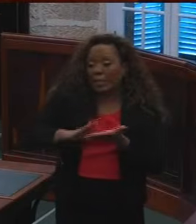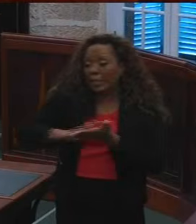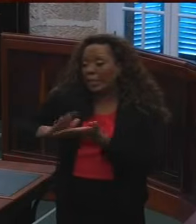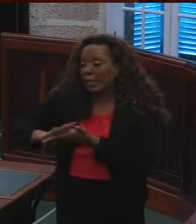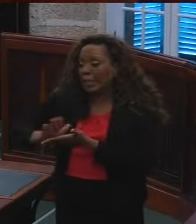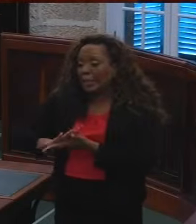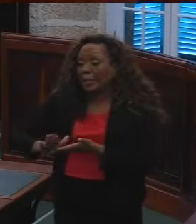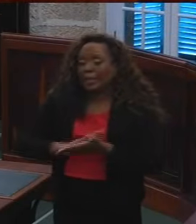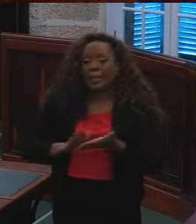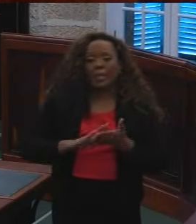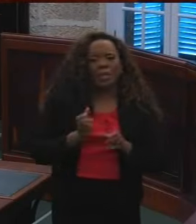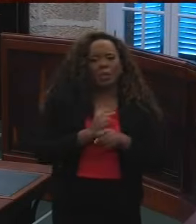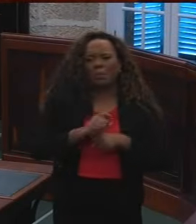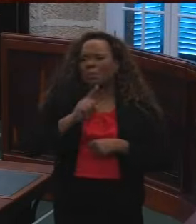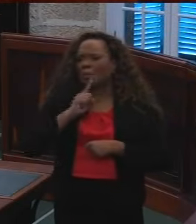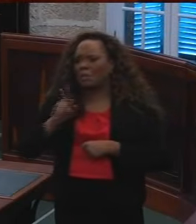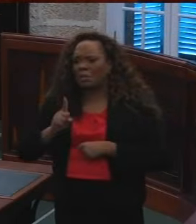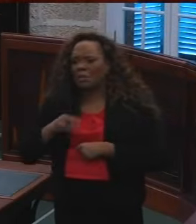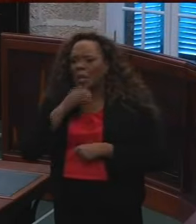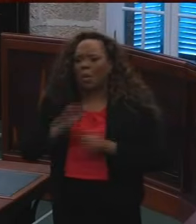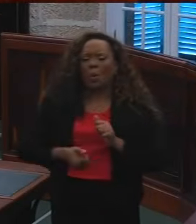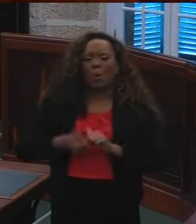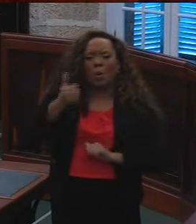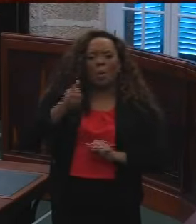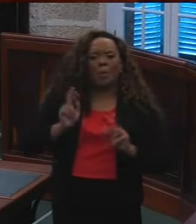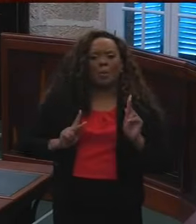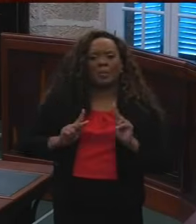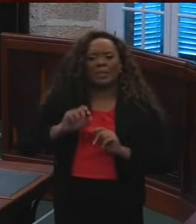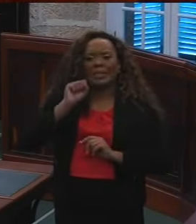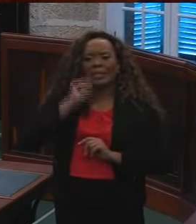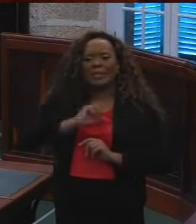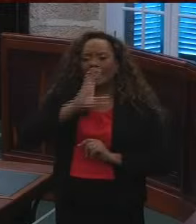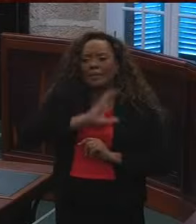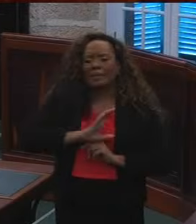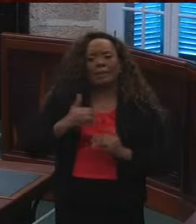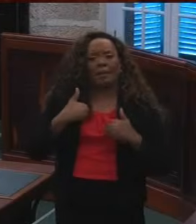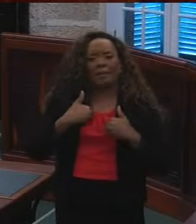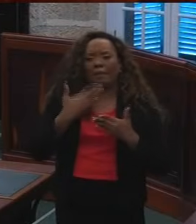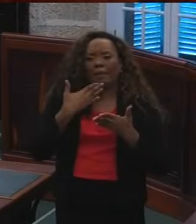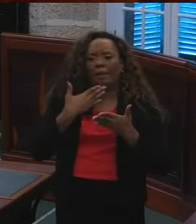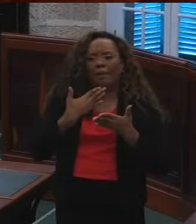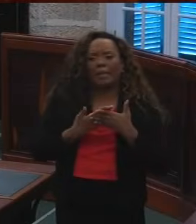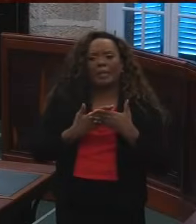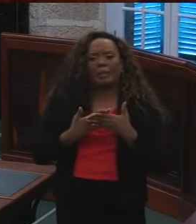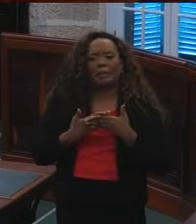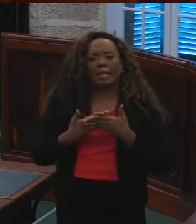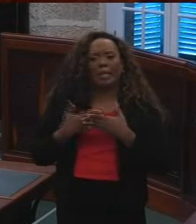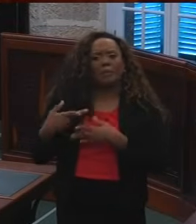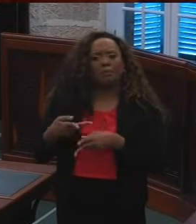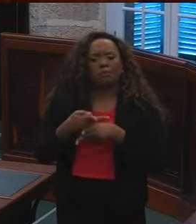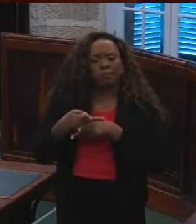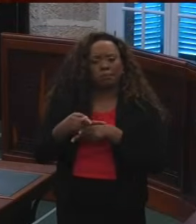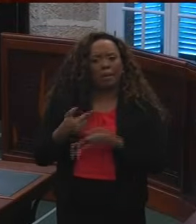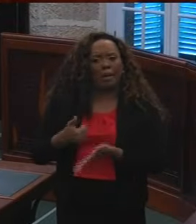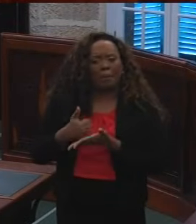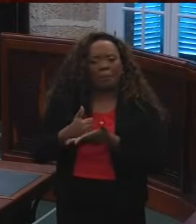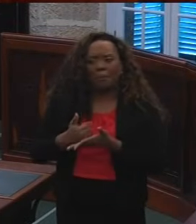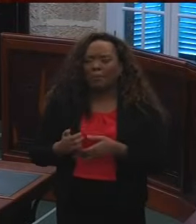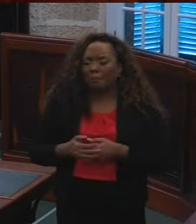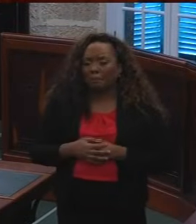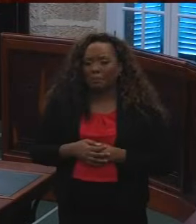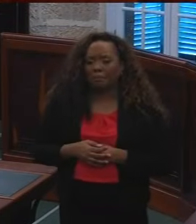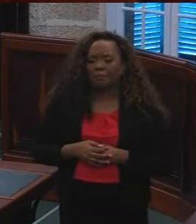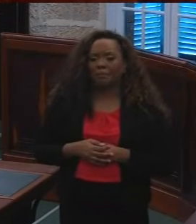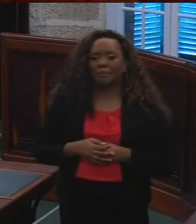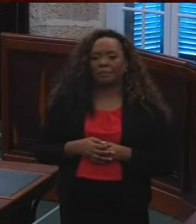operate in that senior homes and in those spaces. Mr. Speaker, must I go on a little further to tell you that